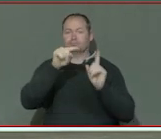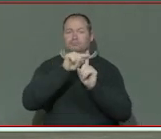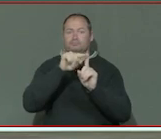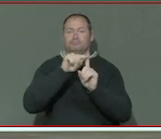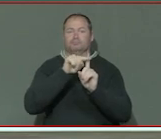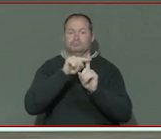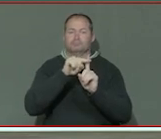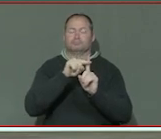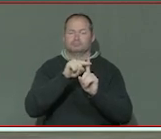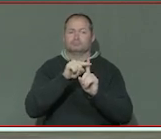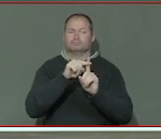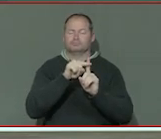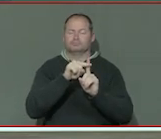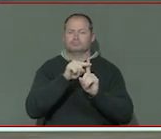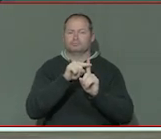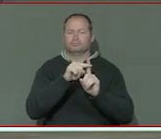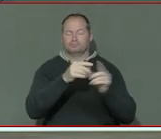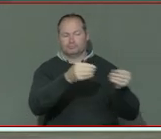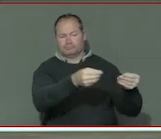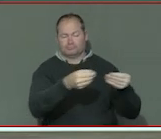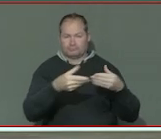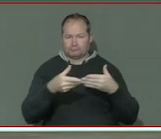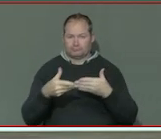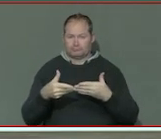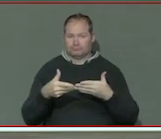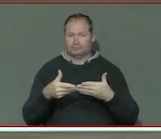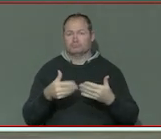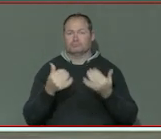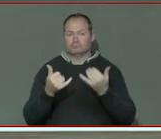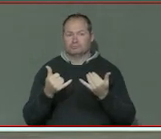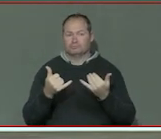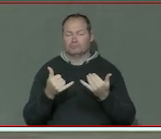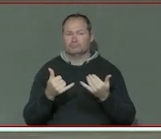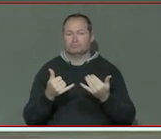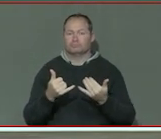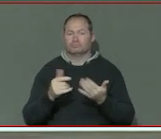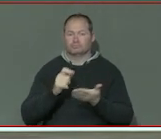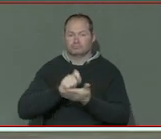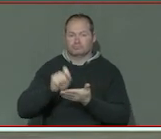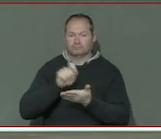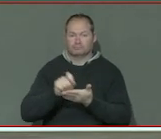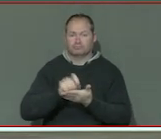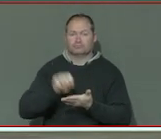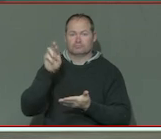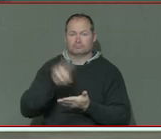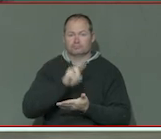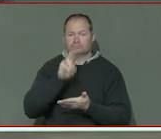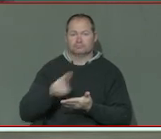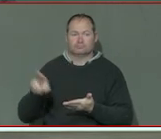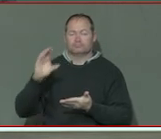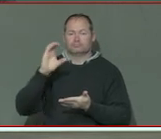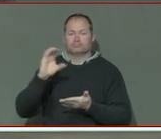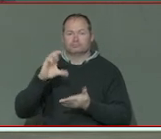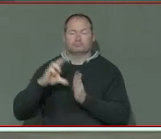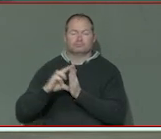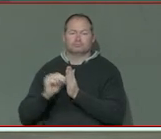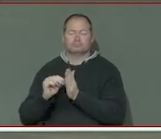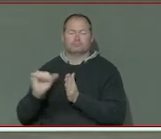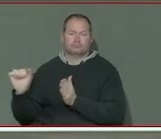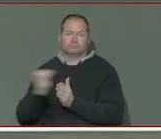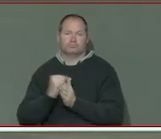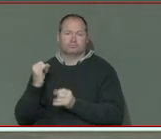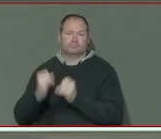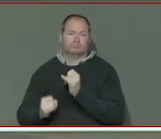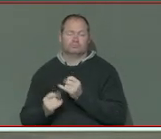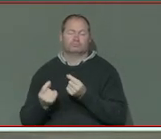Am I right? Received from them was incorrectly recorded as a credit note by us. So what did we